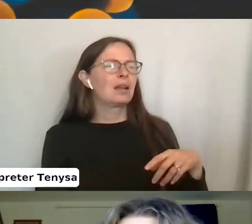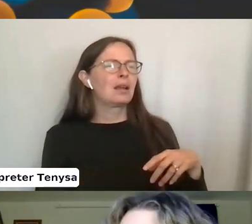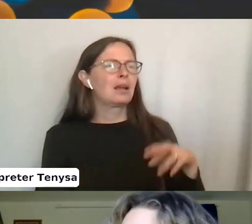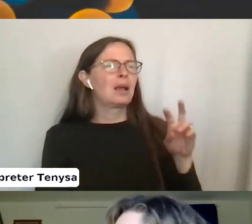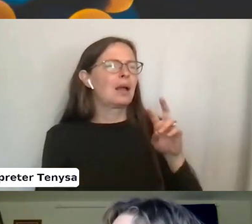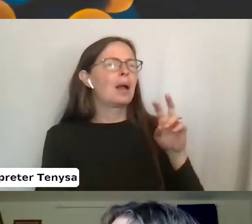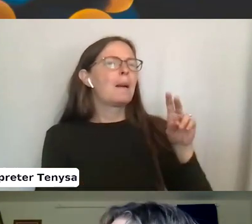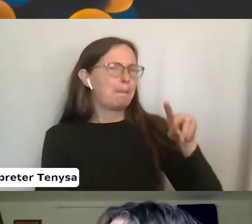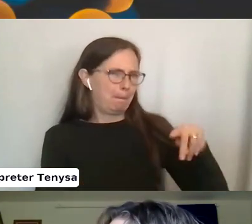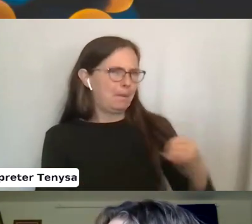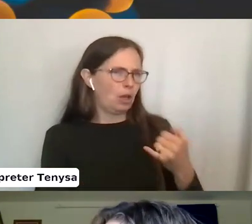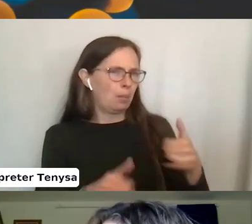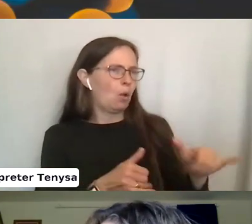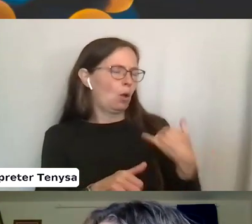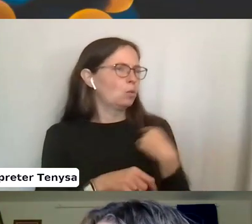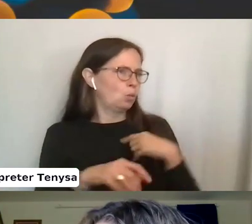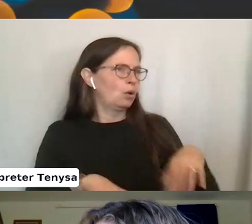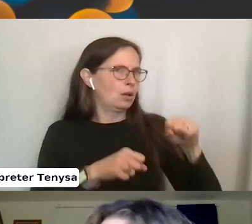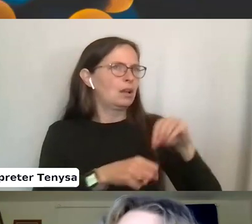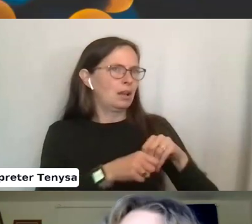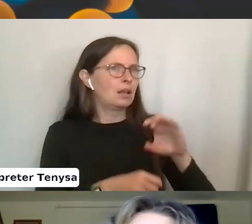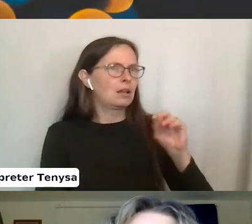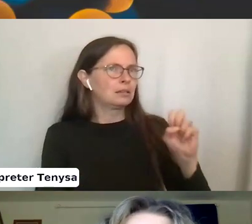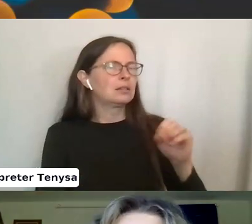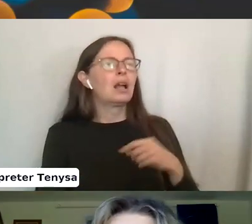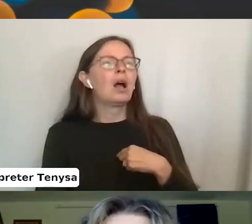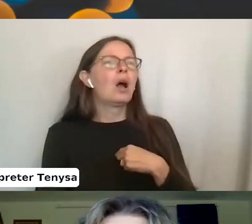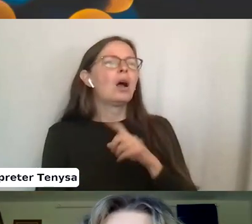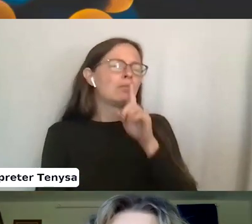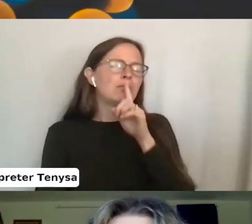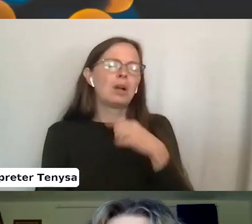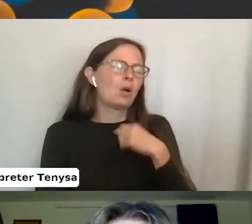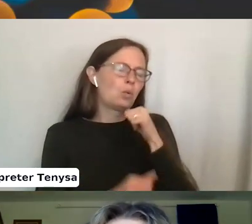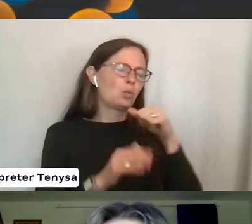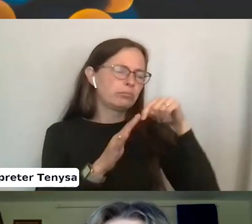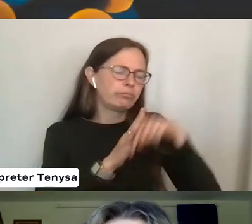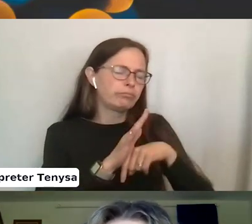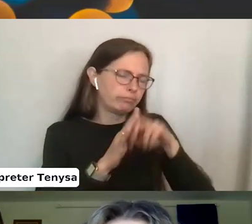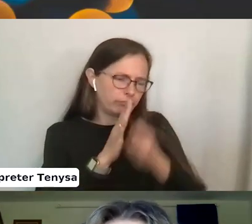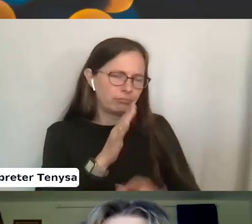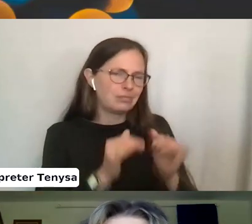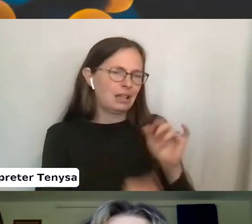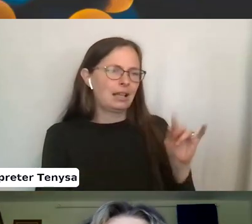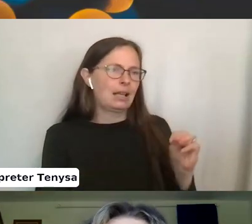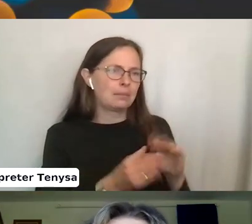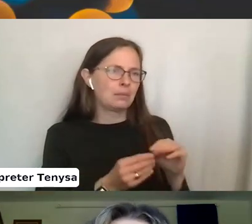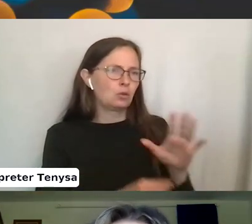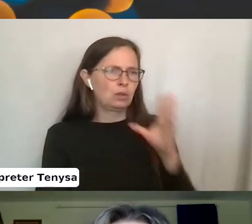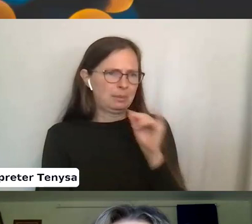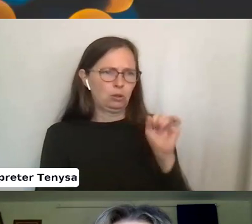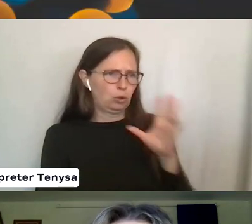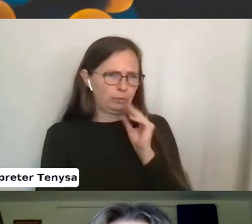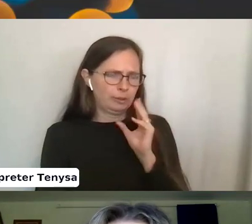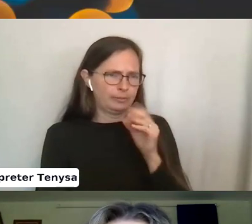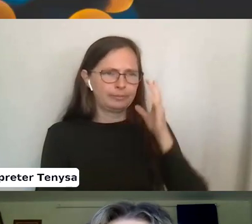lot. And I won't go deeply into it, because as Kim mentioned, your experience is your experience and